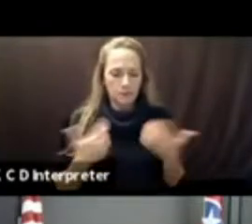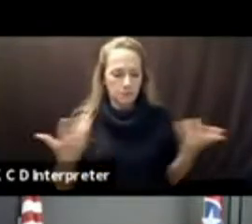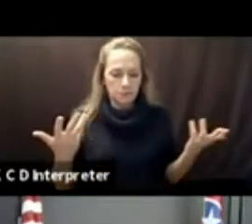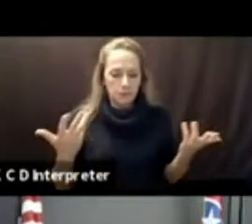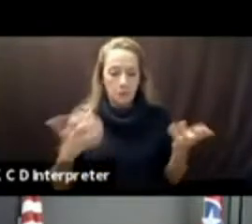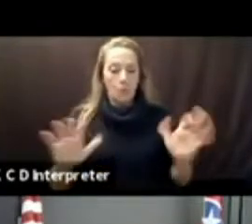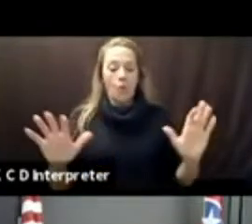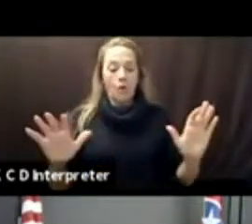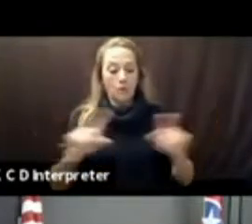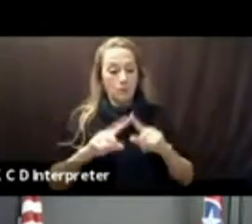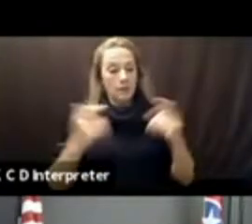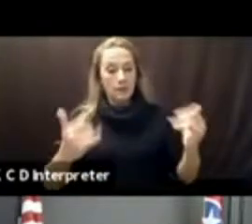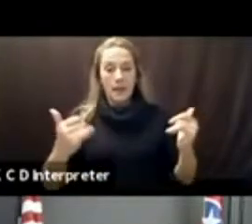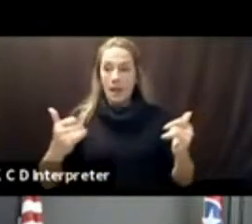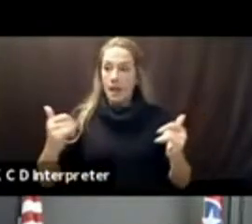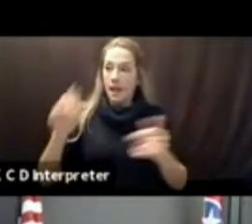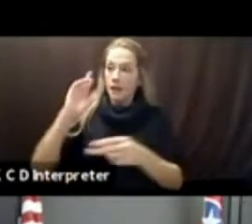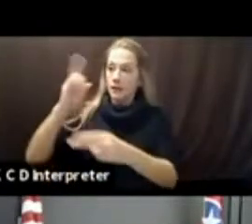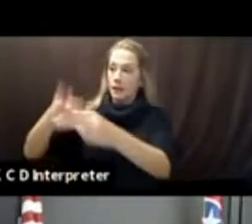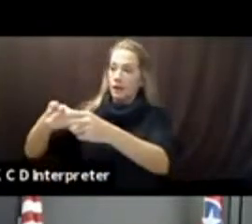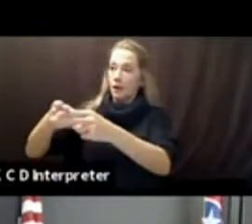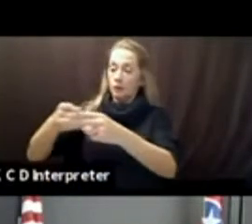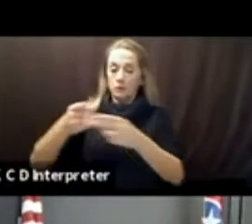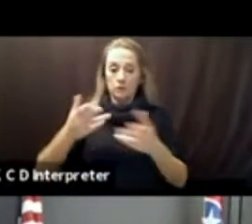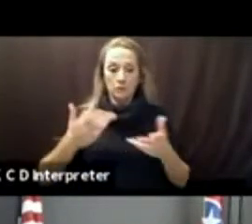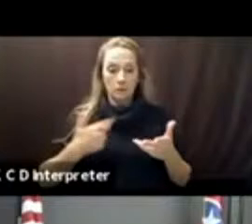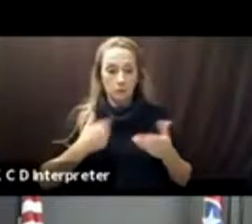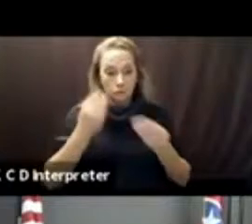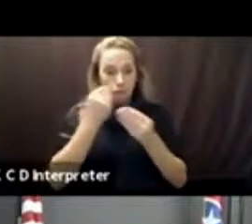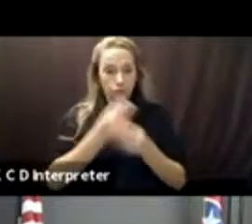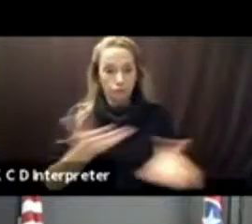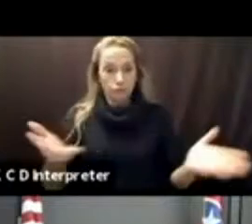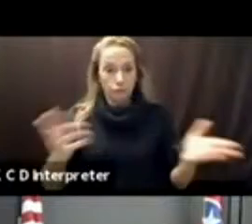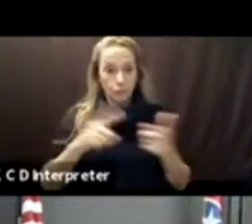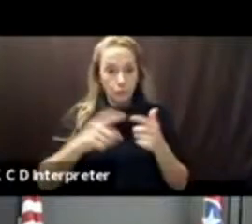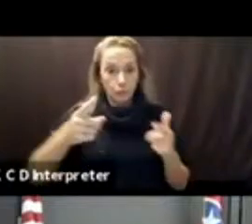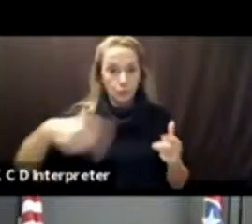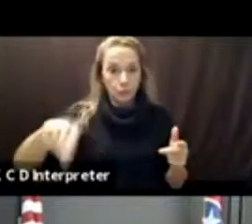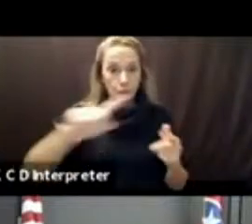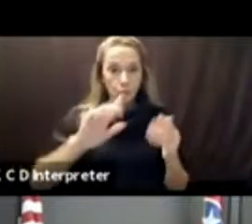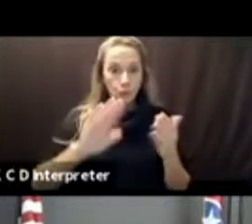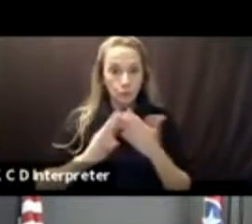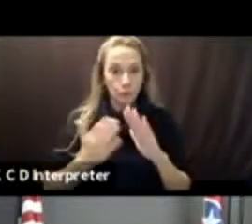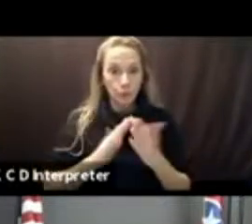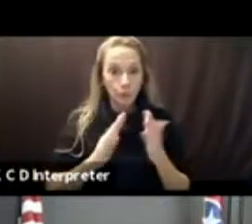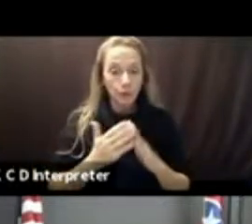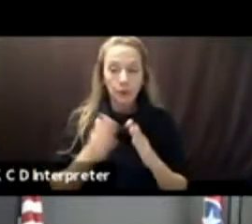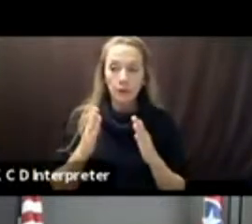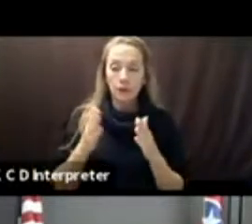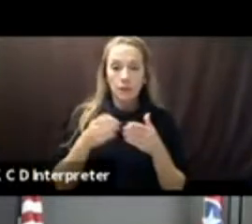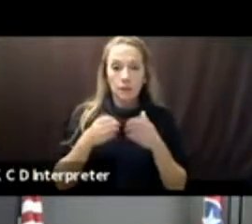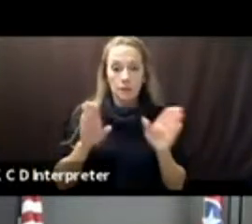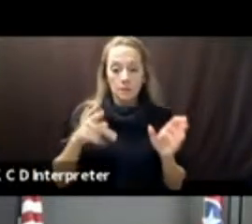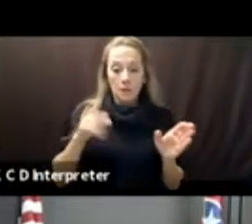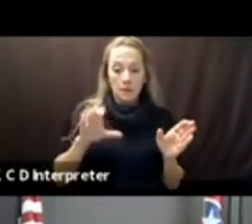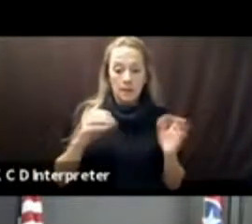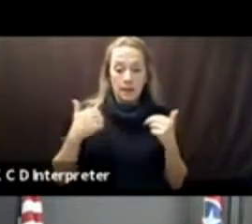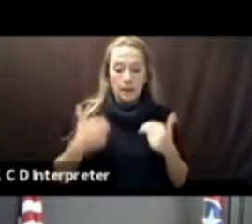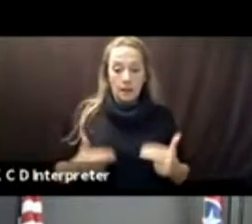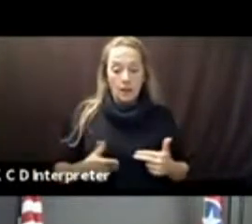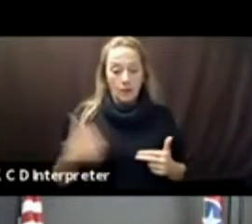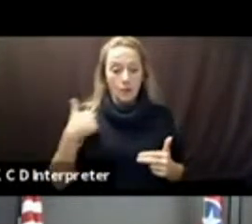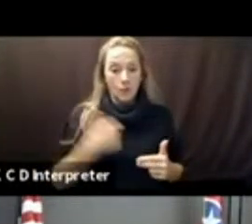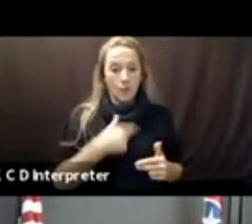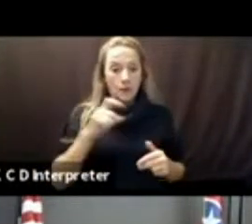now that this is out, we want to basically say to everybody in the community, and public health, is that we need to be